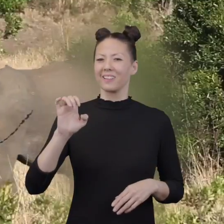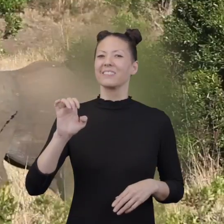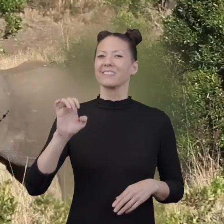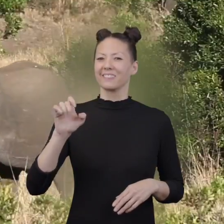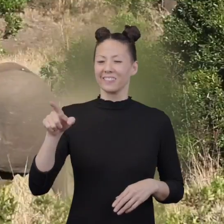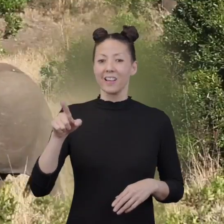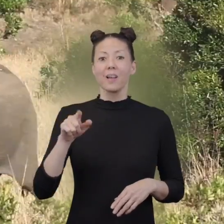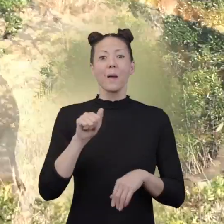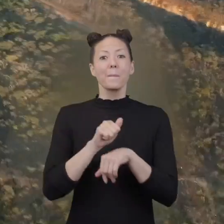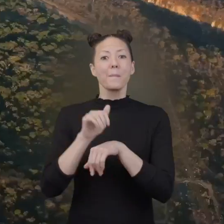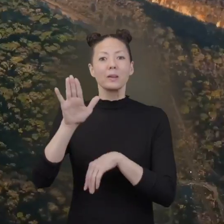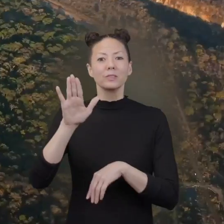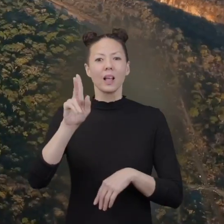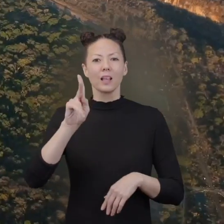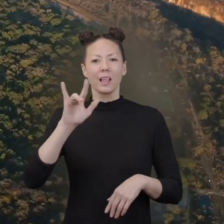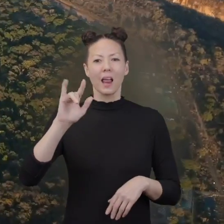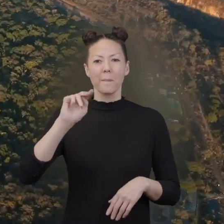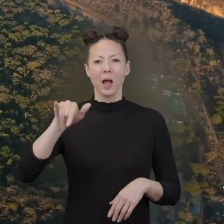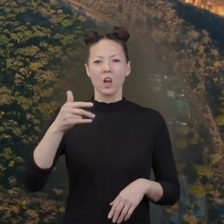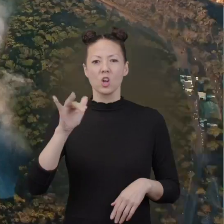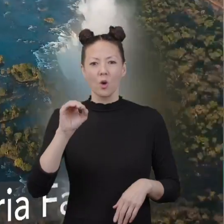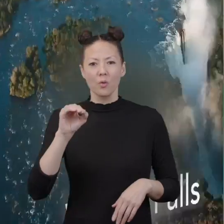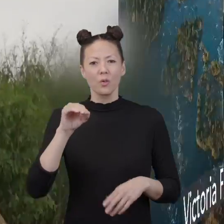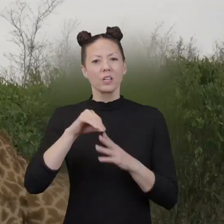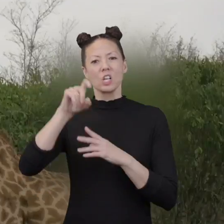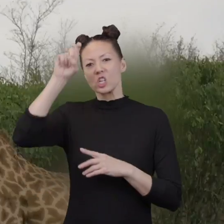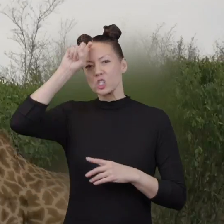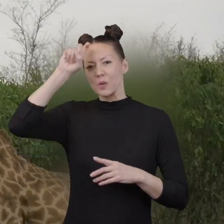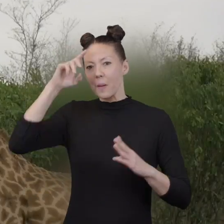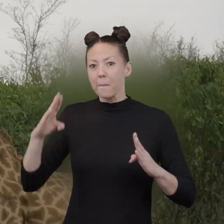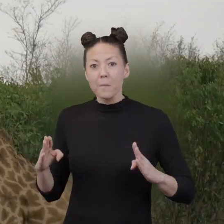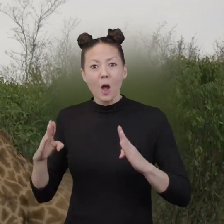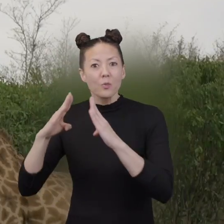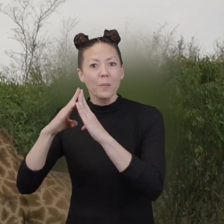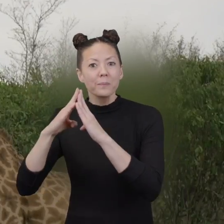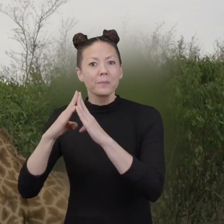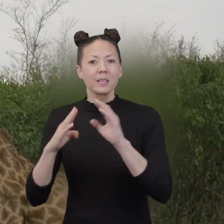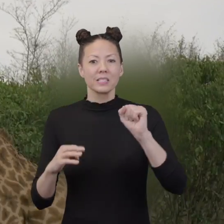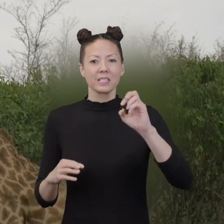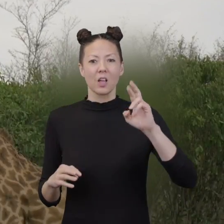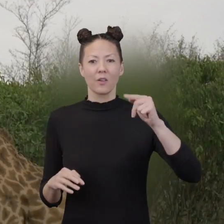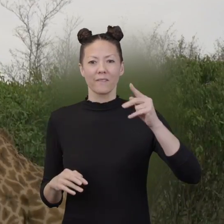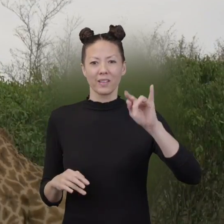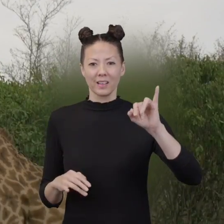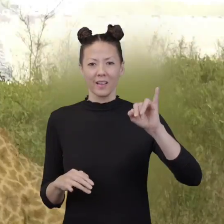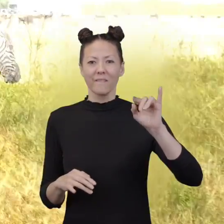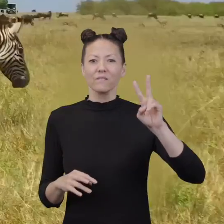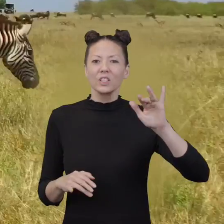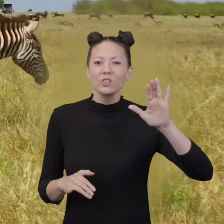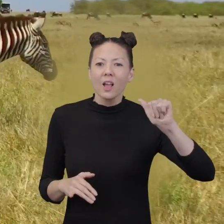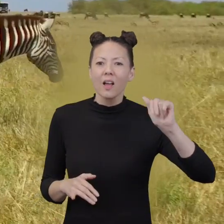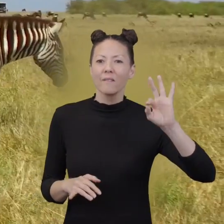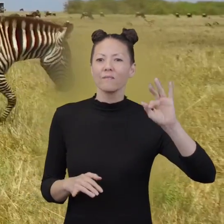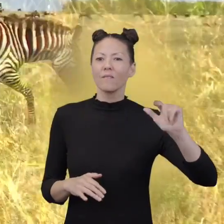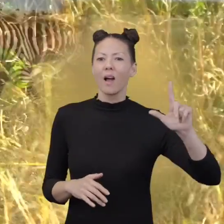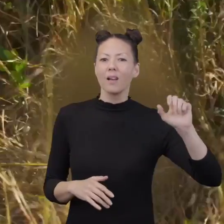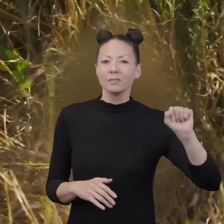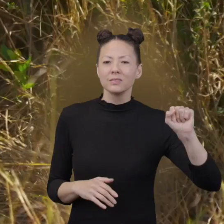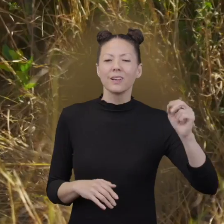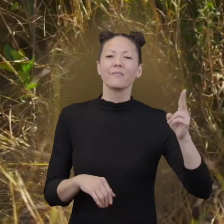the Serengeti, and Victoria Falls. Of course, in Africa, you've got your giraffes,